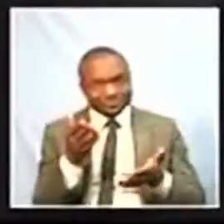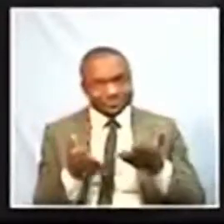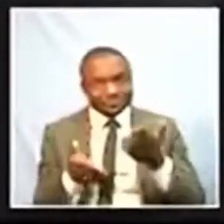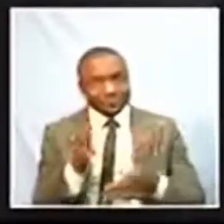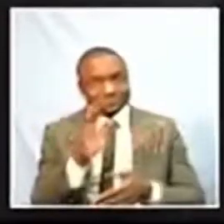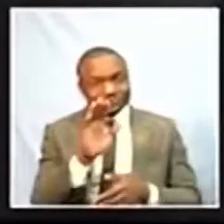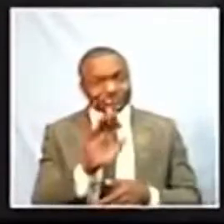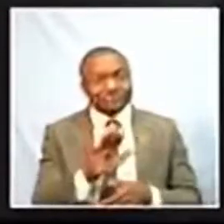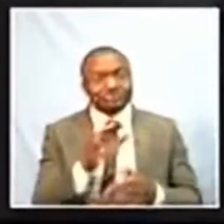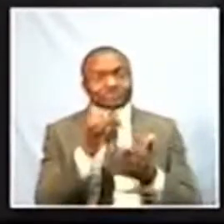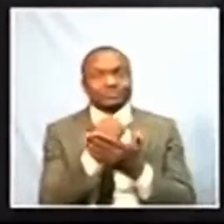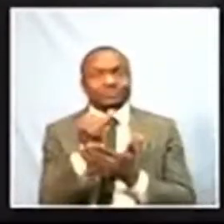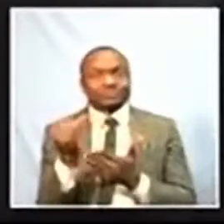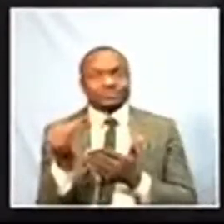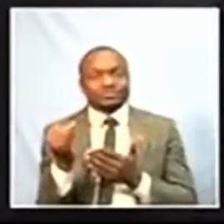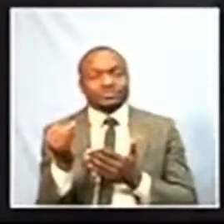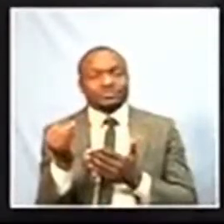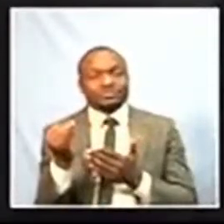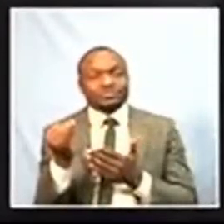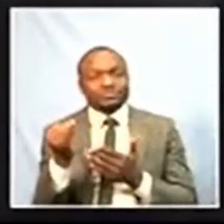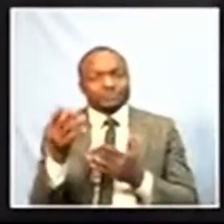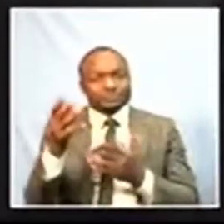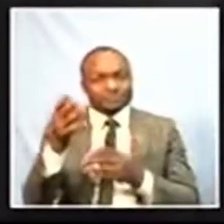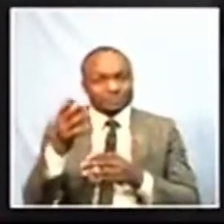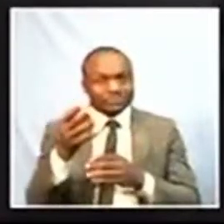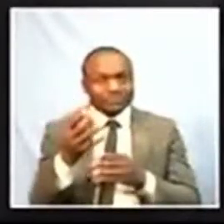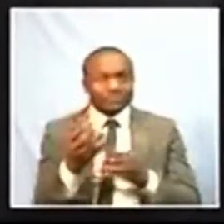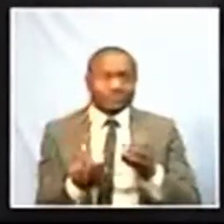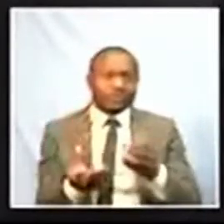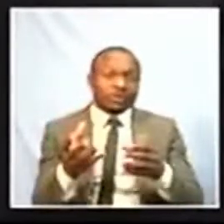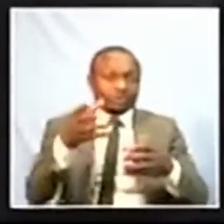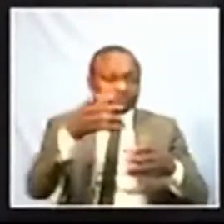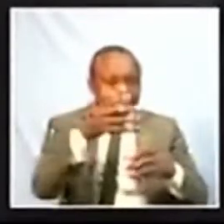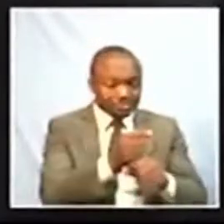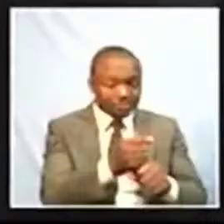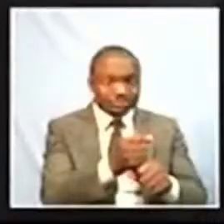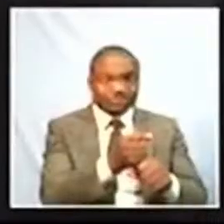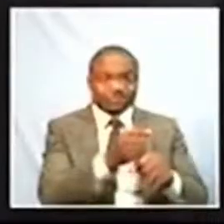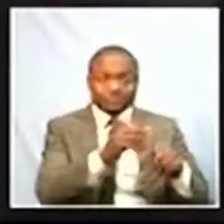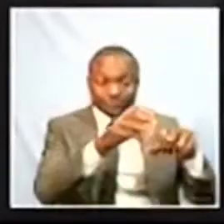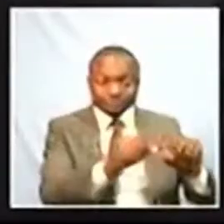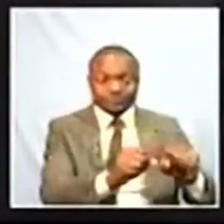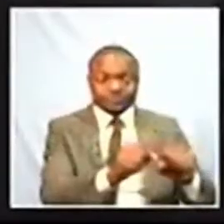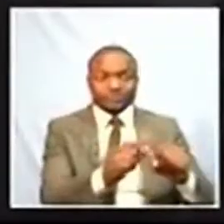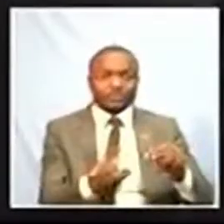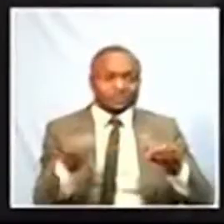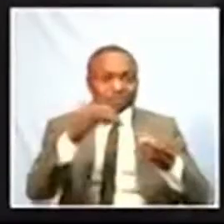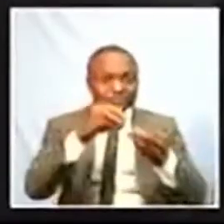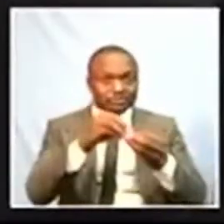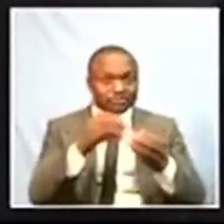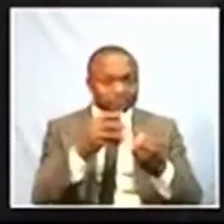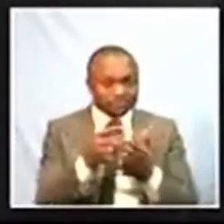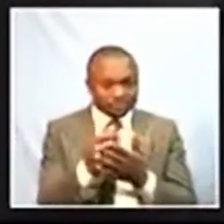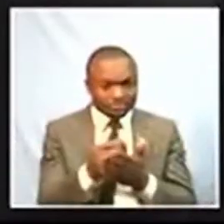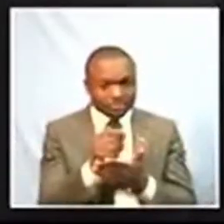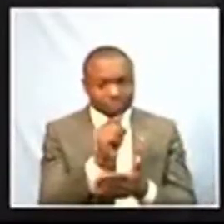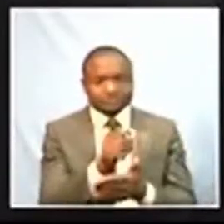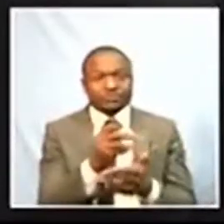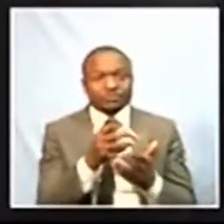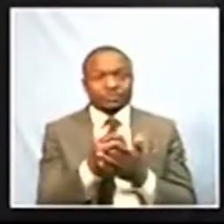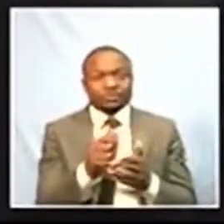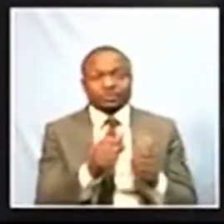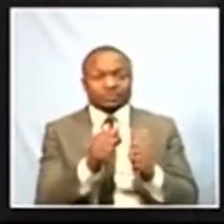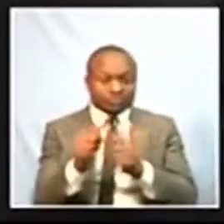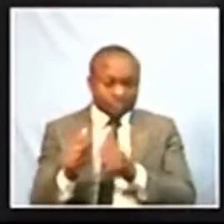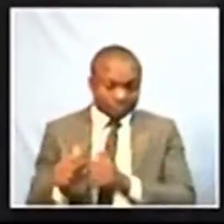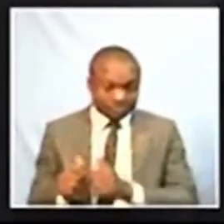issue of securing additional permission or some sort of way of reserving that money for that activity.